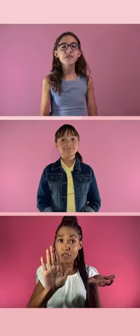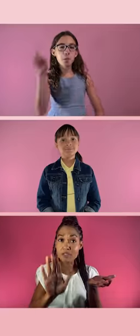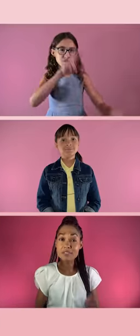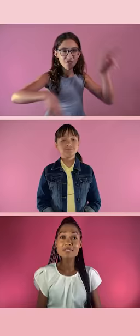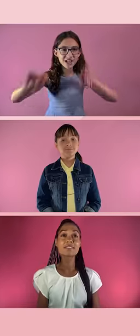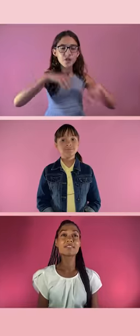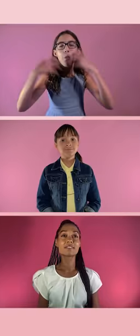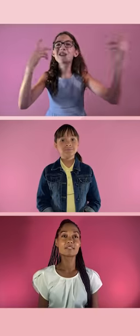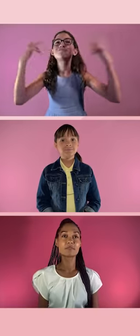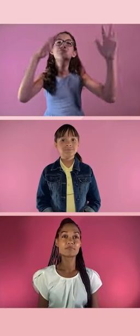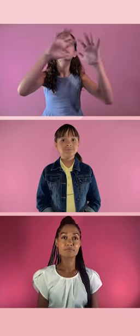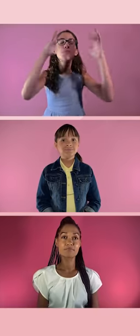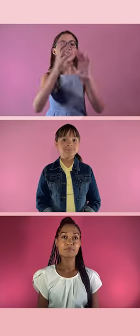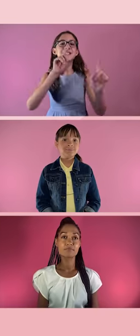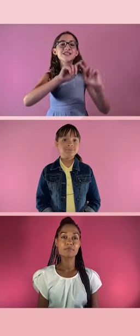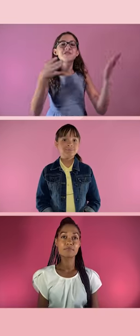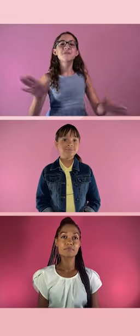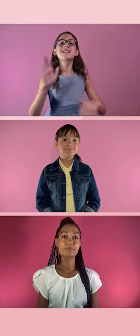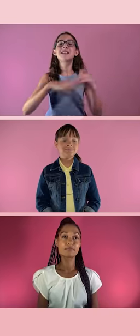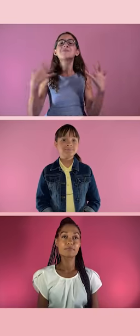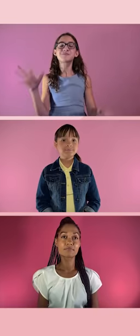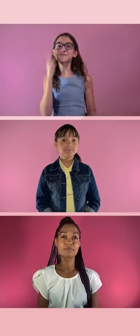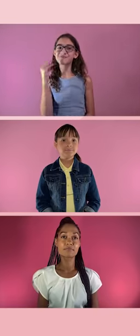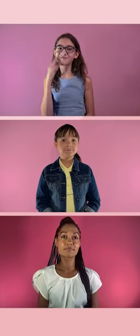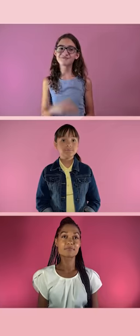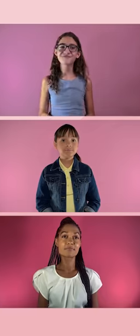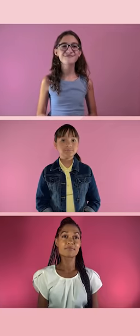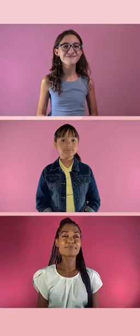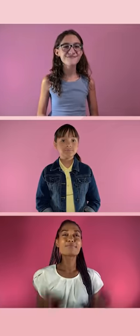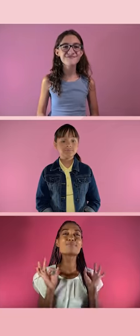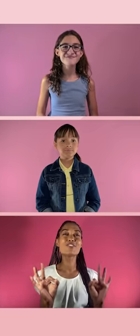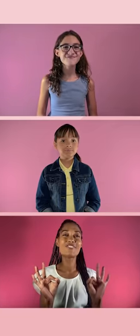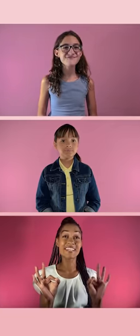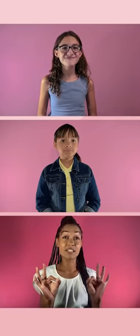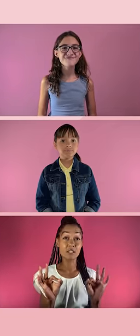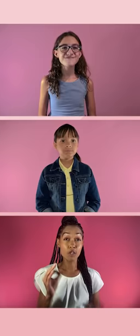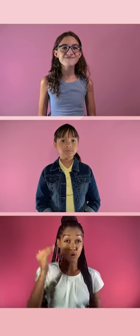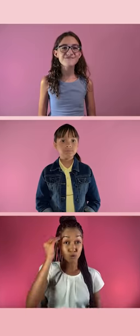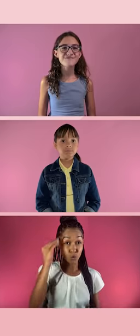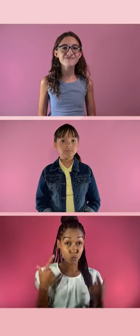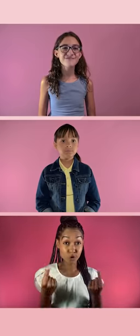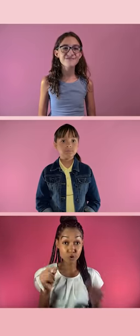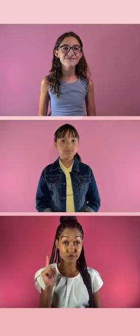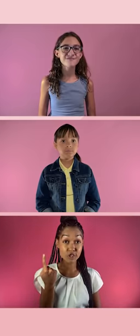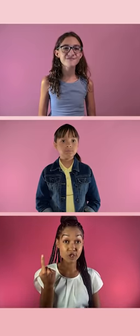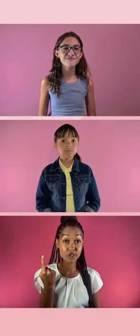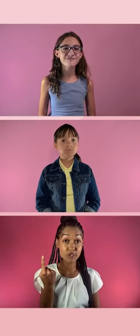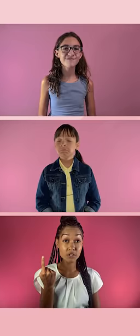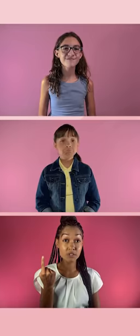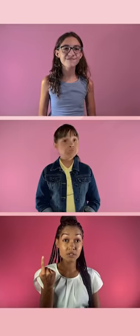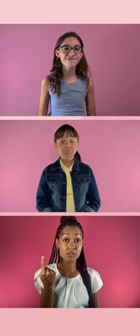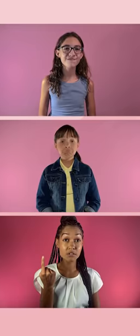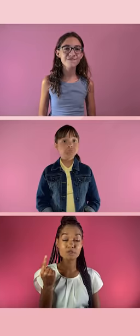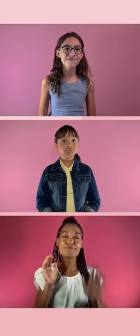yours? Observation. I want to see the world in a different way than I have before. That's perfect. Now, do you know what you might like to do